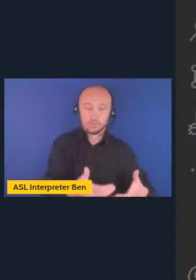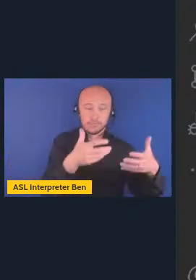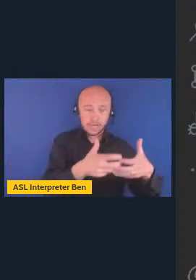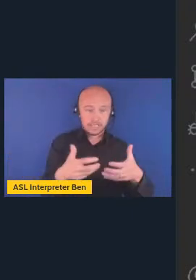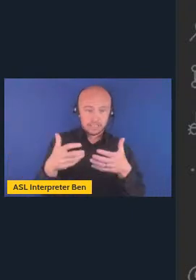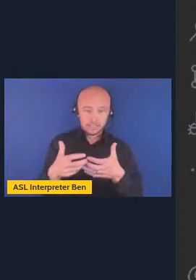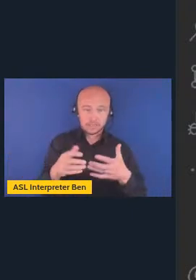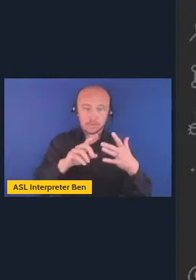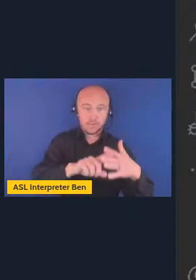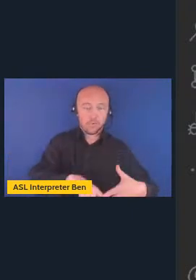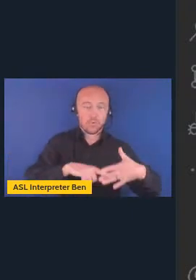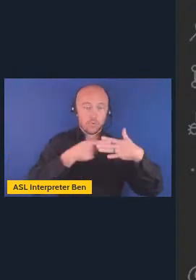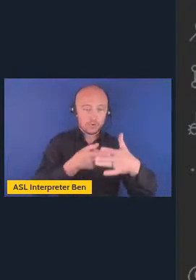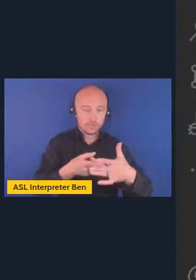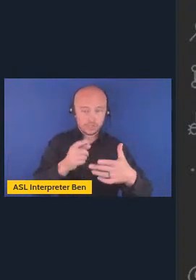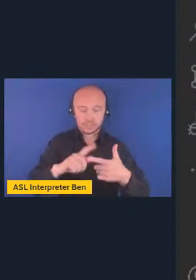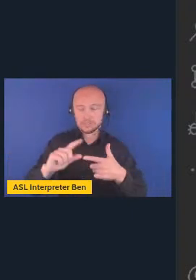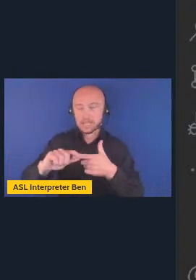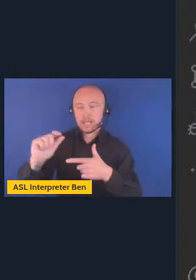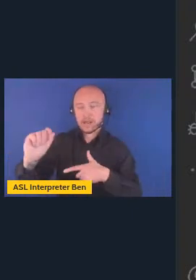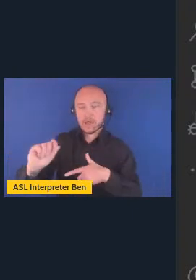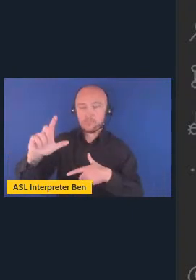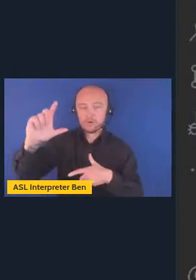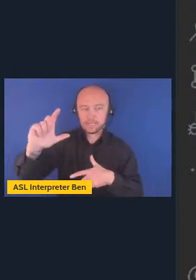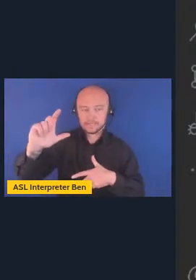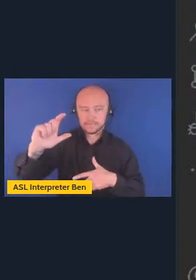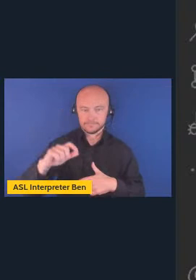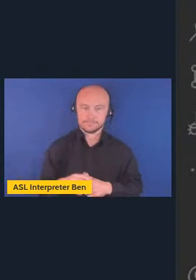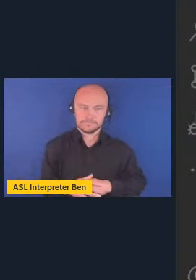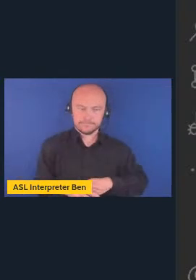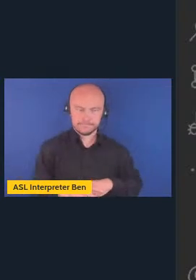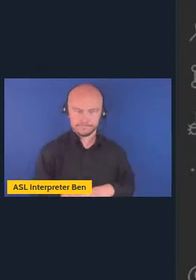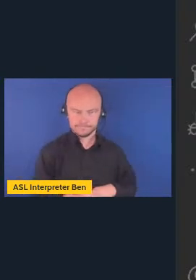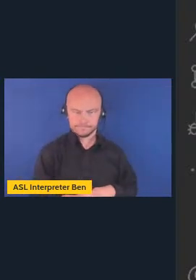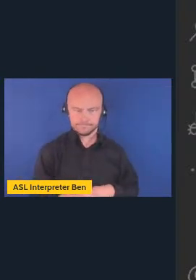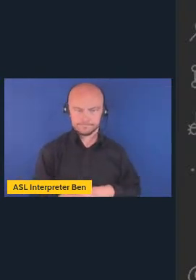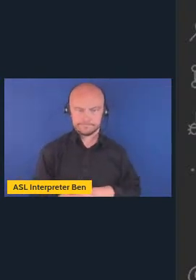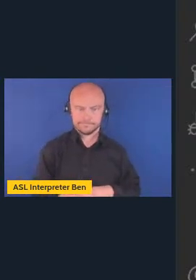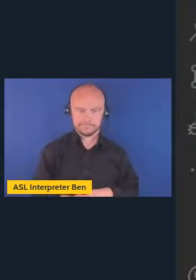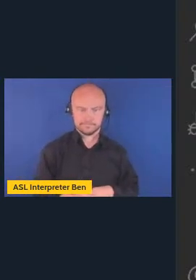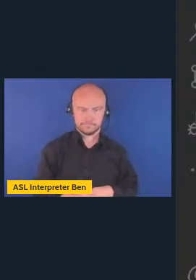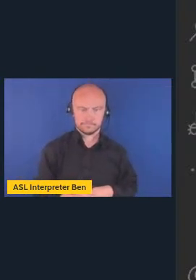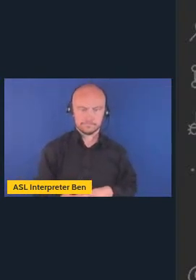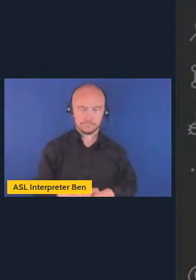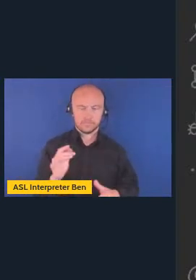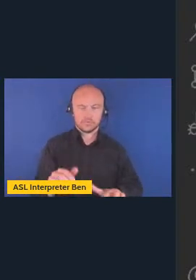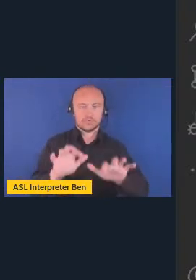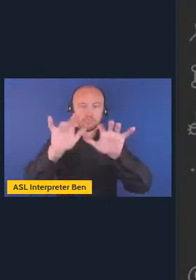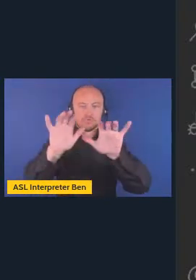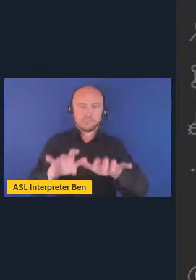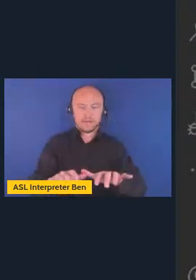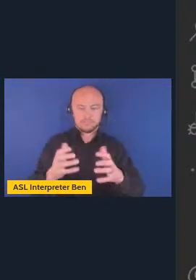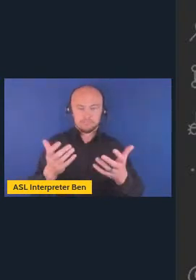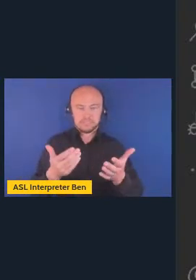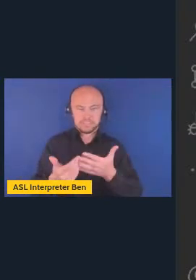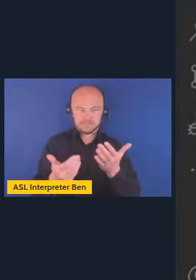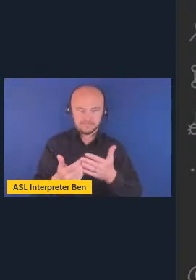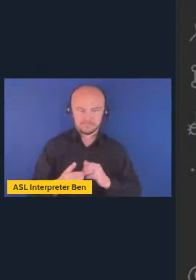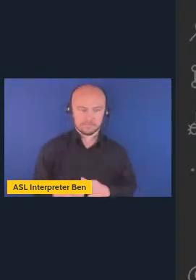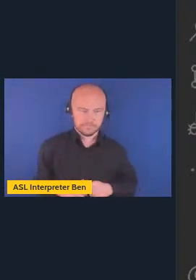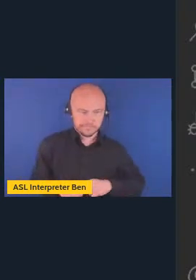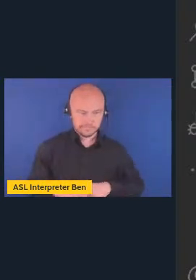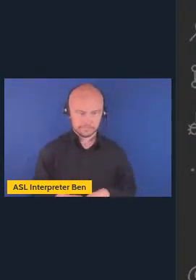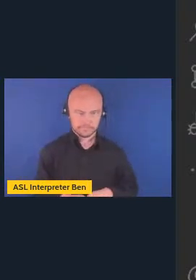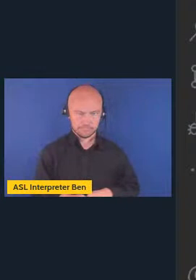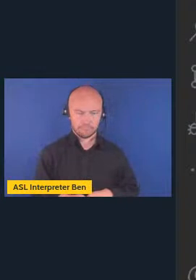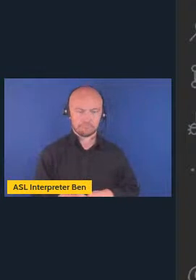call origin, and one I'm going to call uppercase. And in order to know what I'm going to write, I'm just going to write a test. So I'm going to do this really test-driven development style. So I'm going